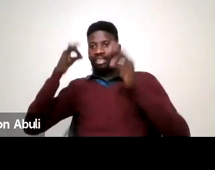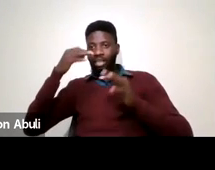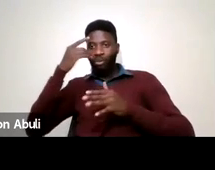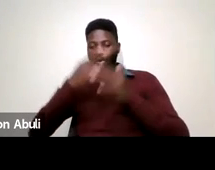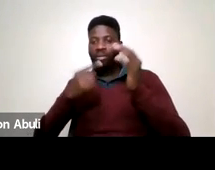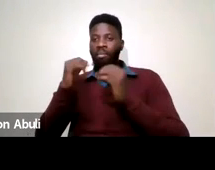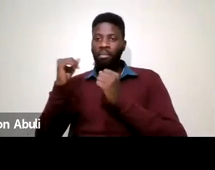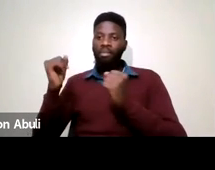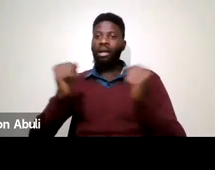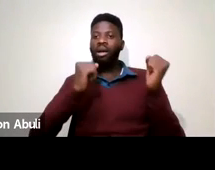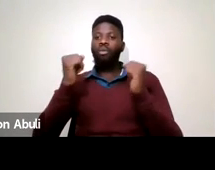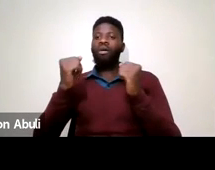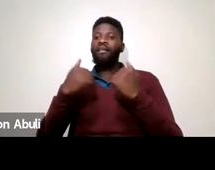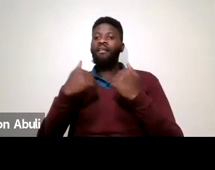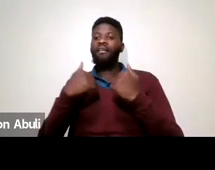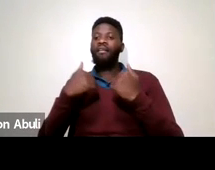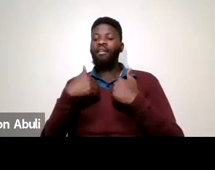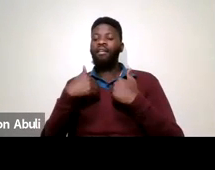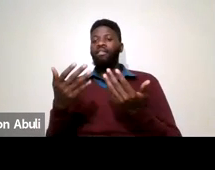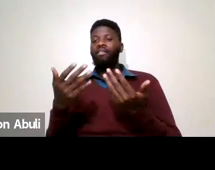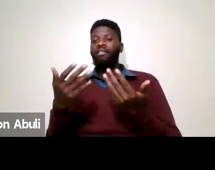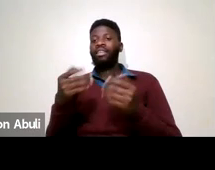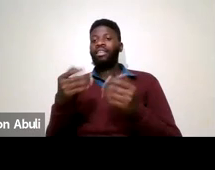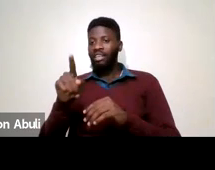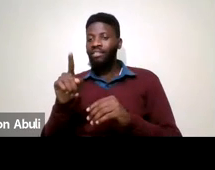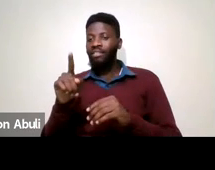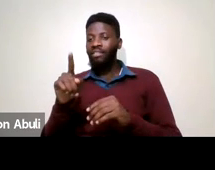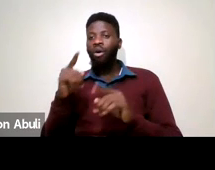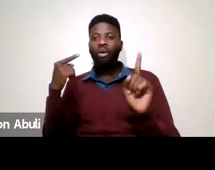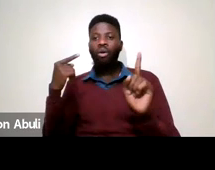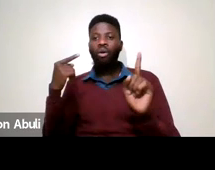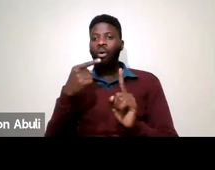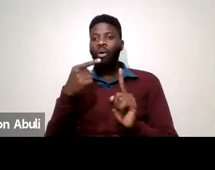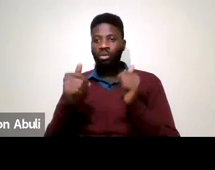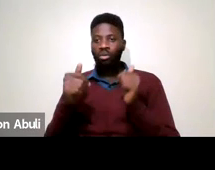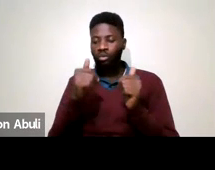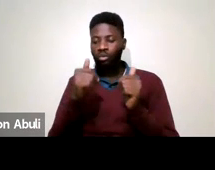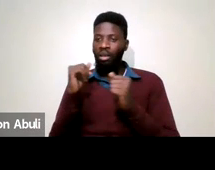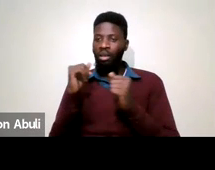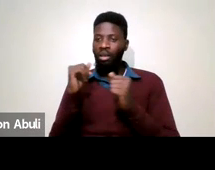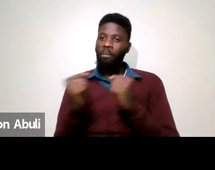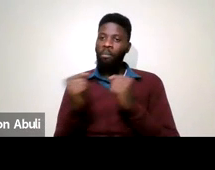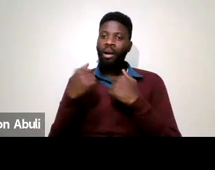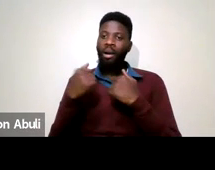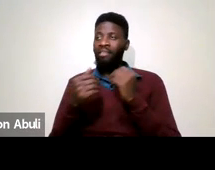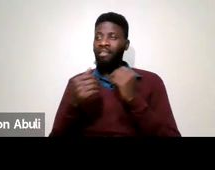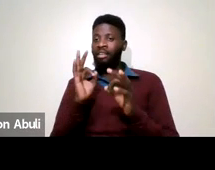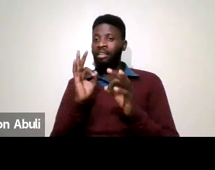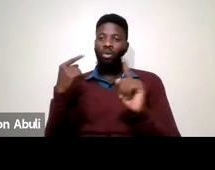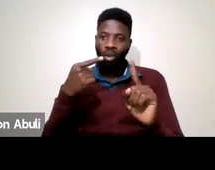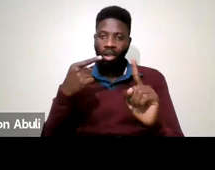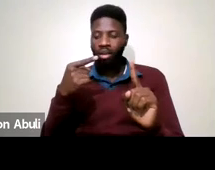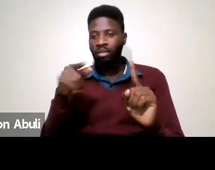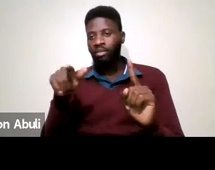is power in what you set as a goal for yourself. So if you set low goals, you will definitely